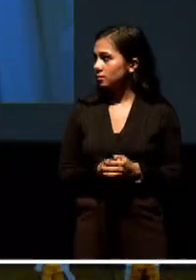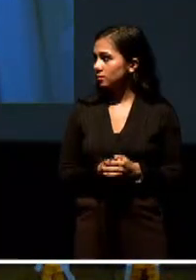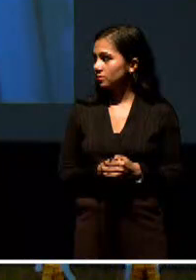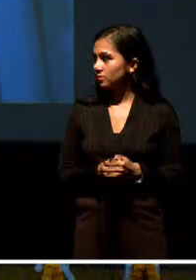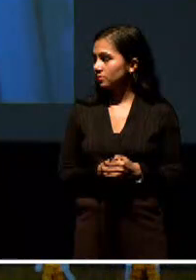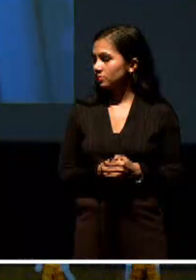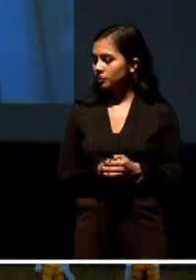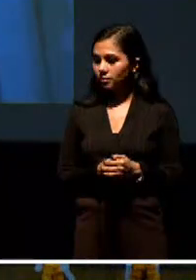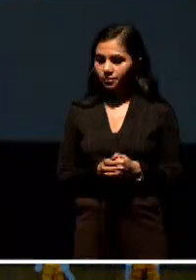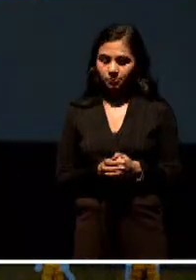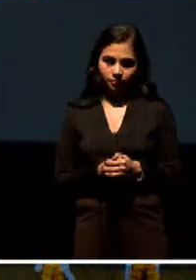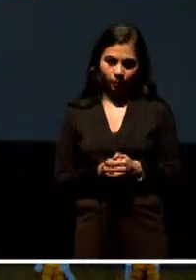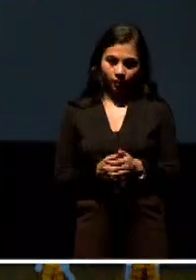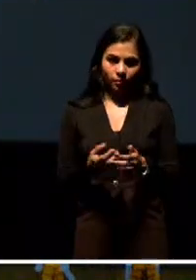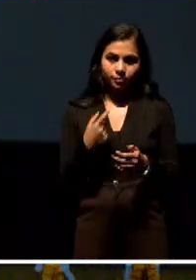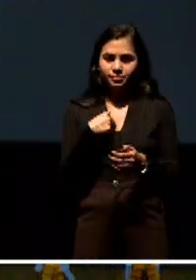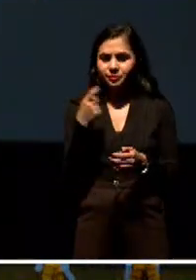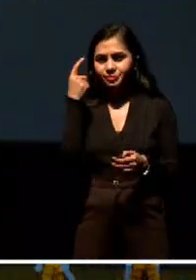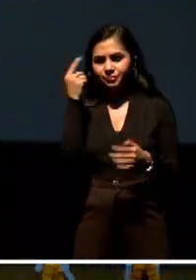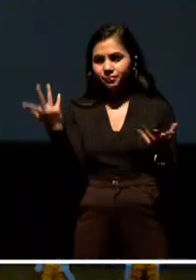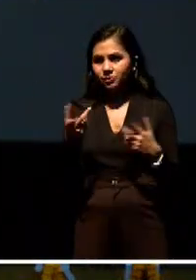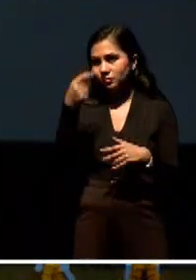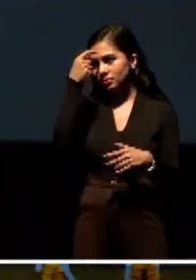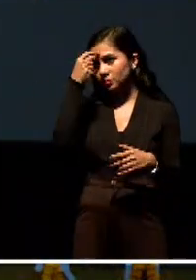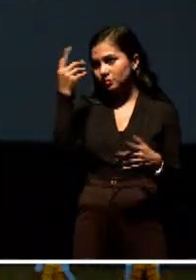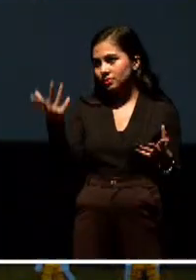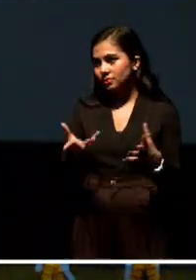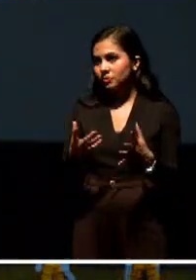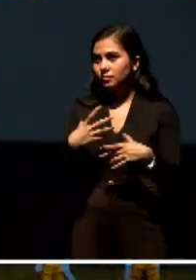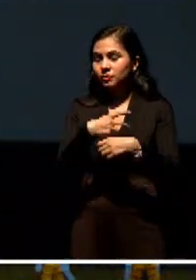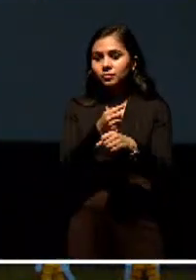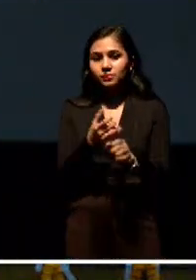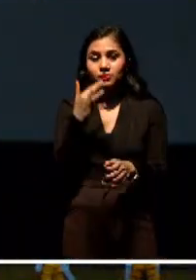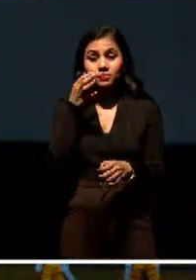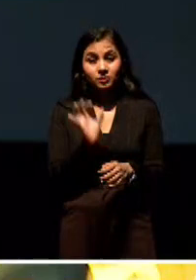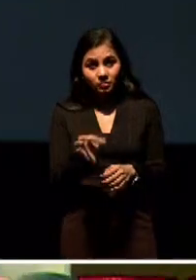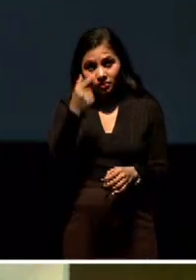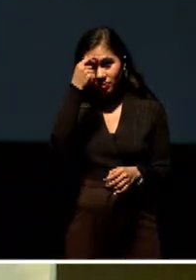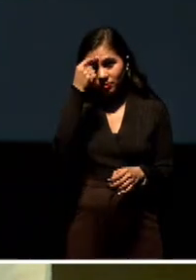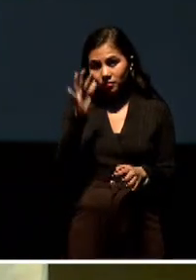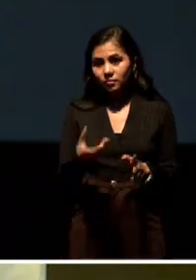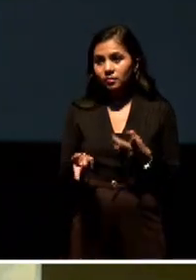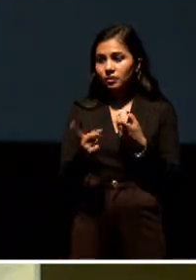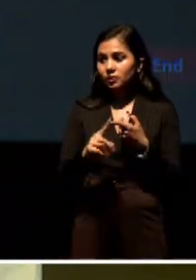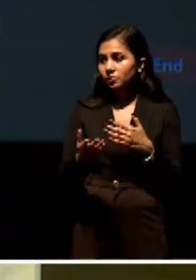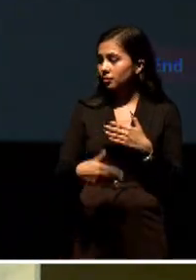think what the problem is stated is very much real. But what is happening